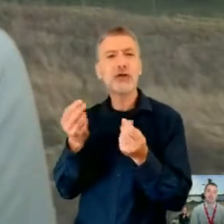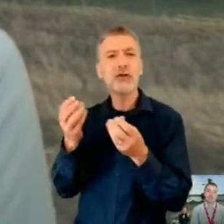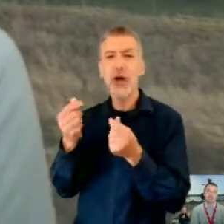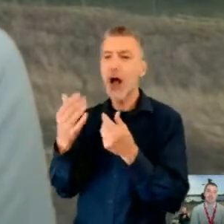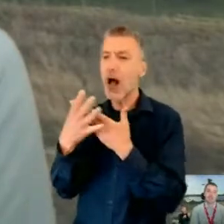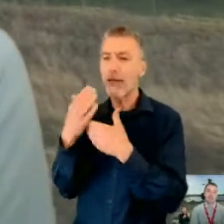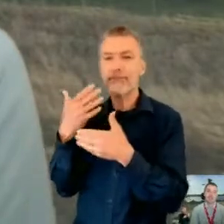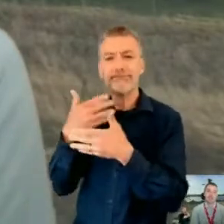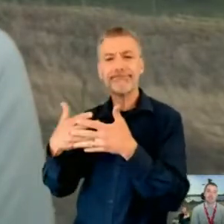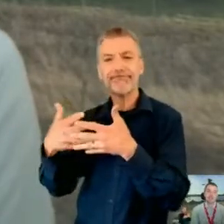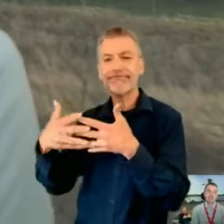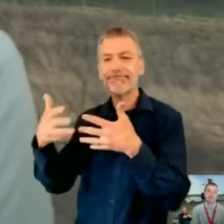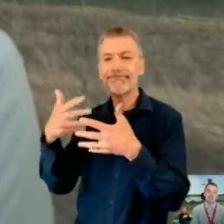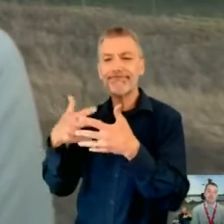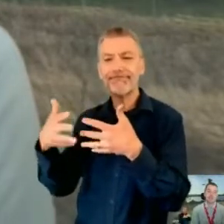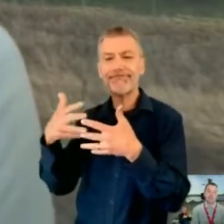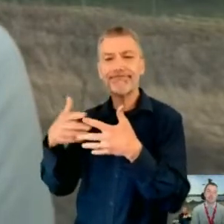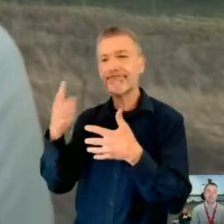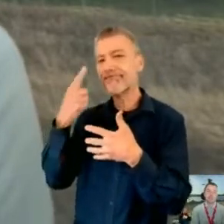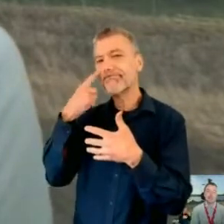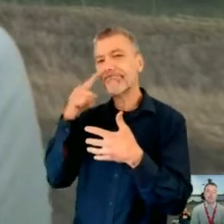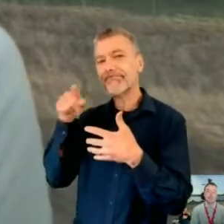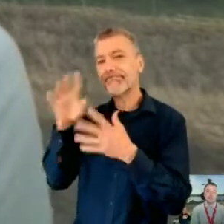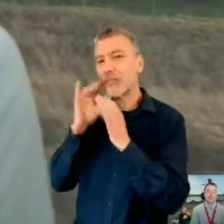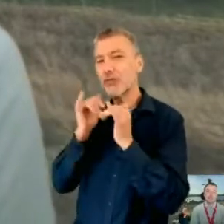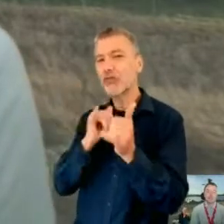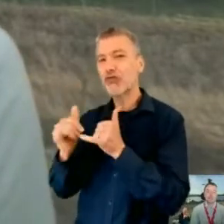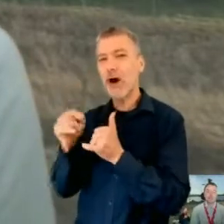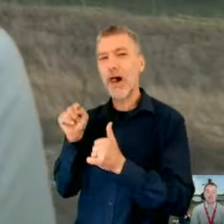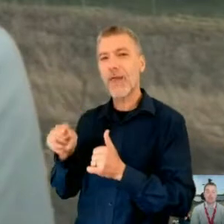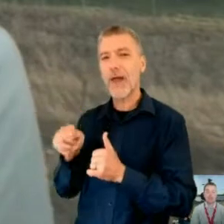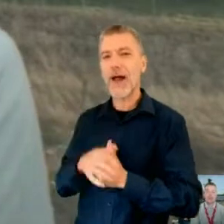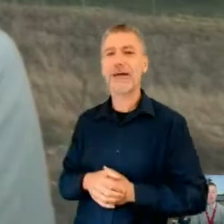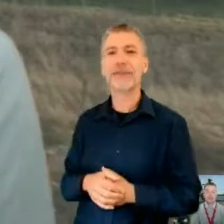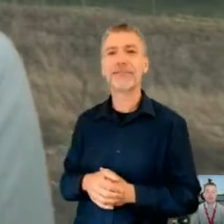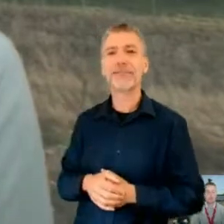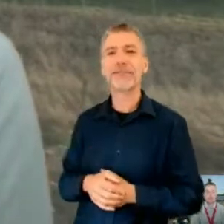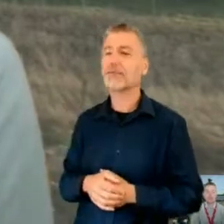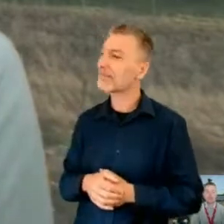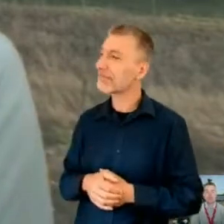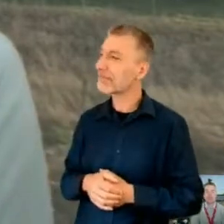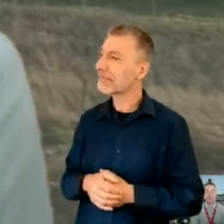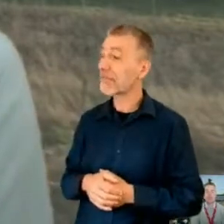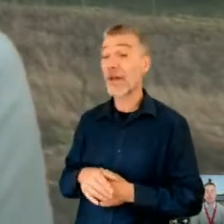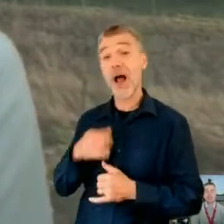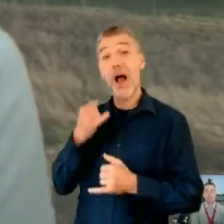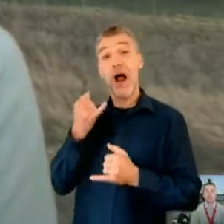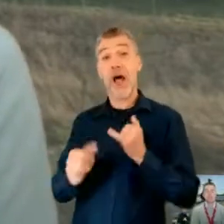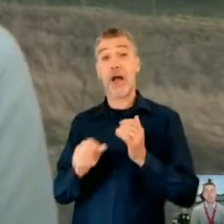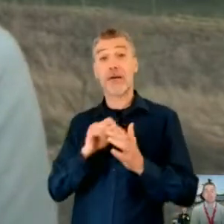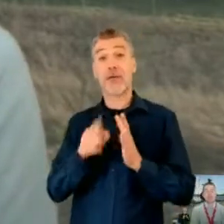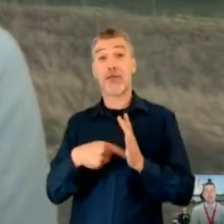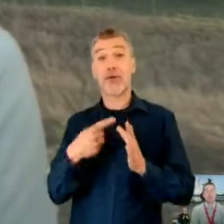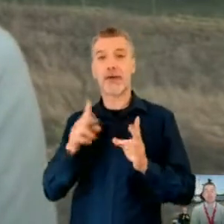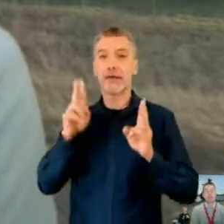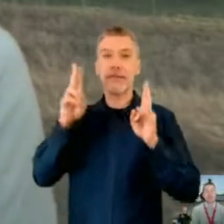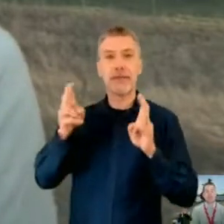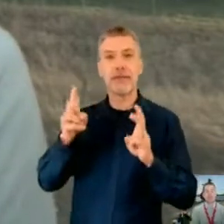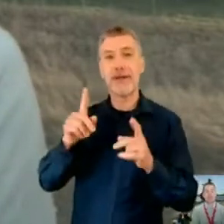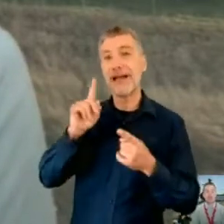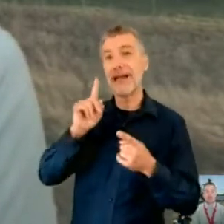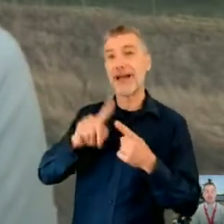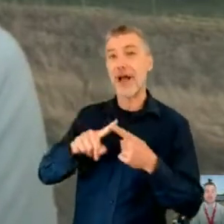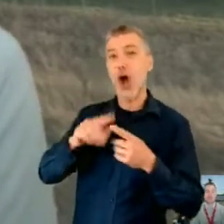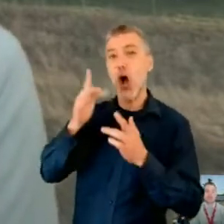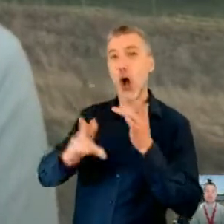to trial a bit of an air cleaner. And then the final project really is all around engagement, so developing e-learning to help